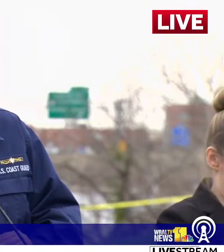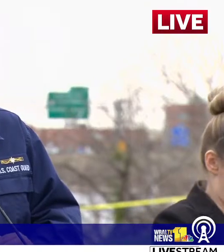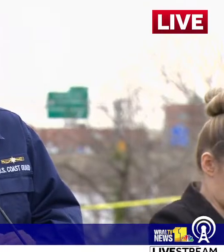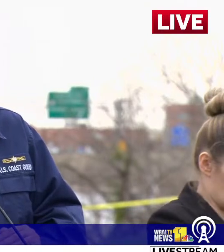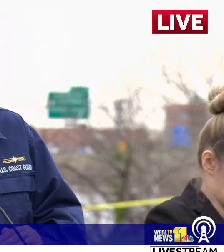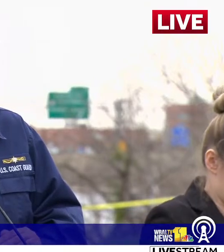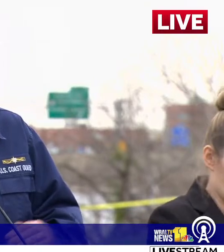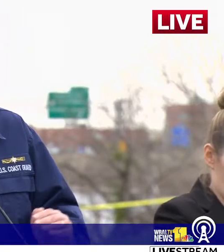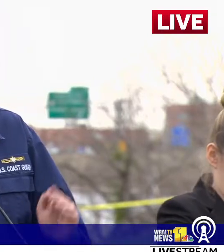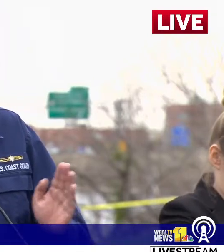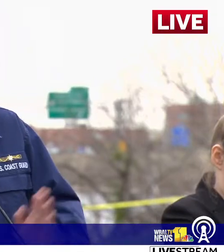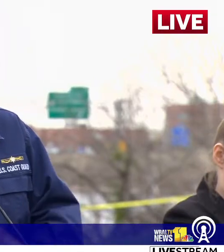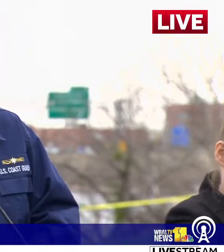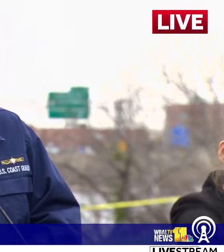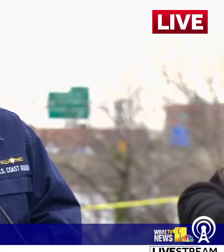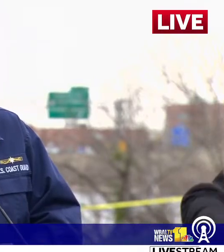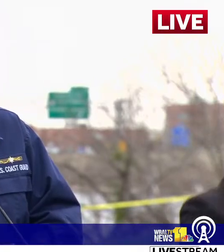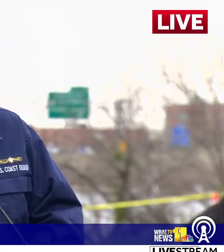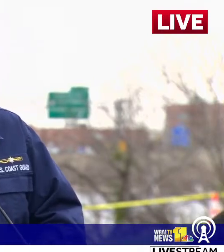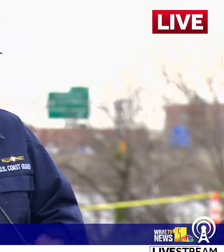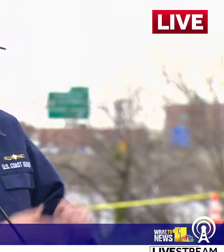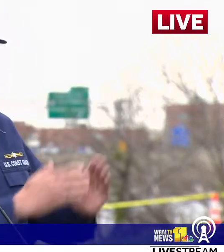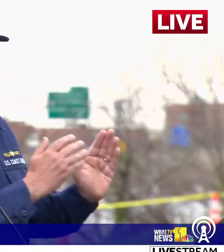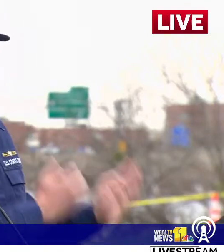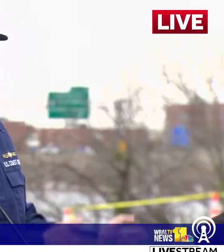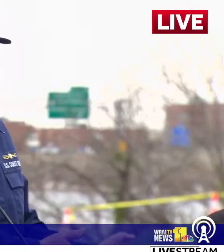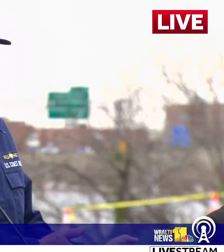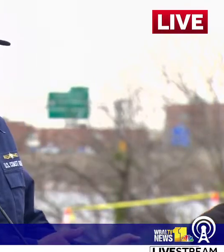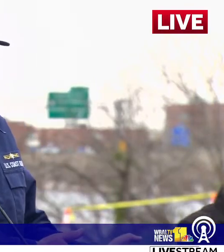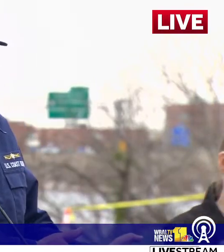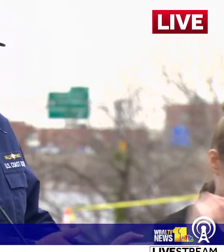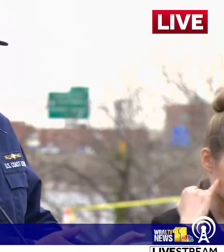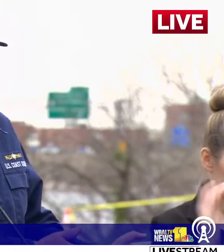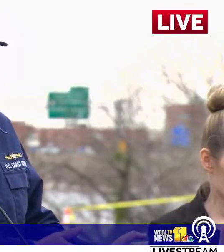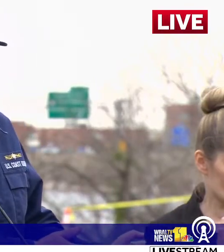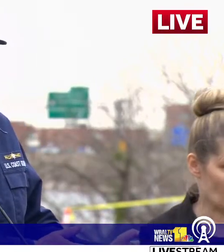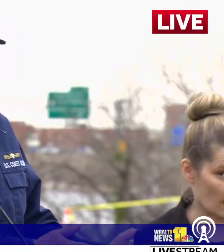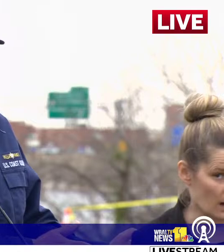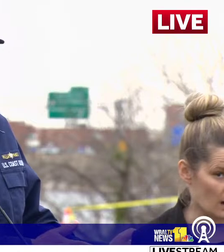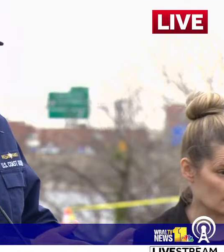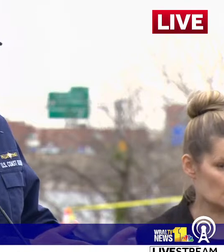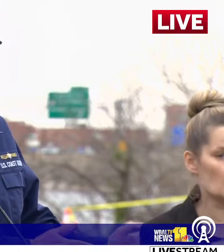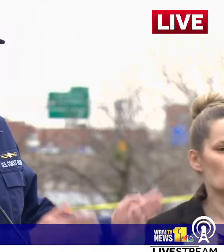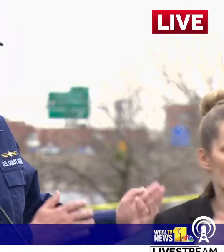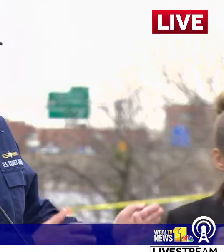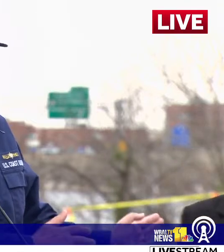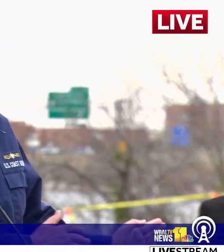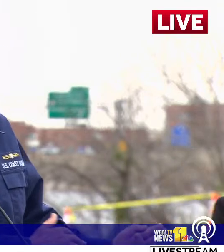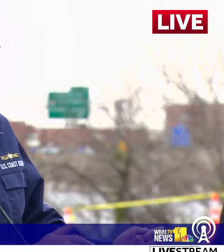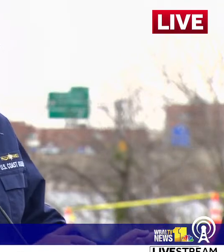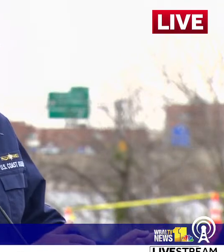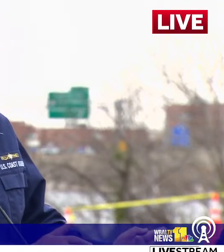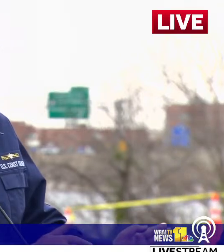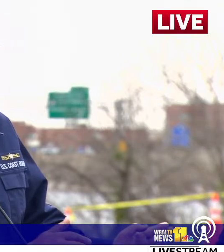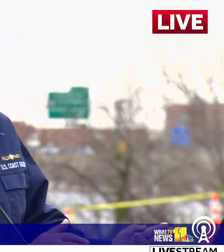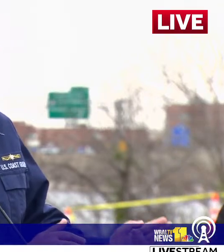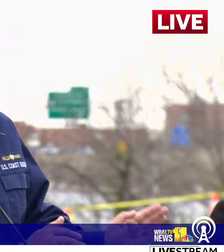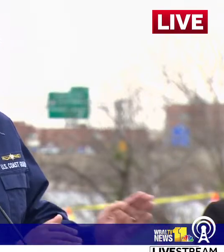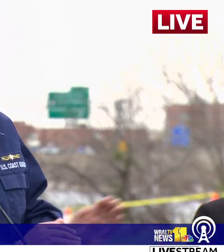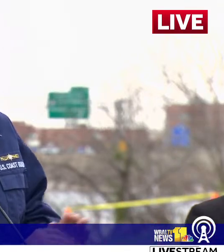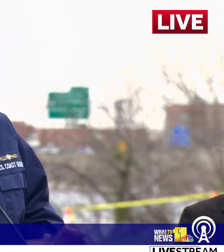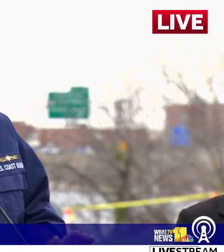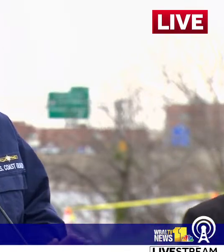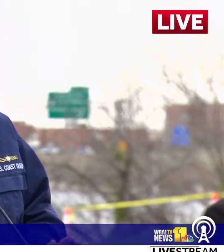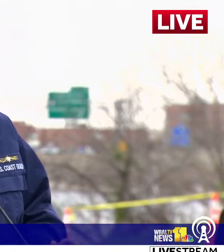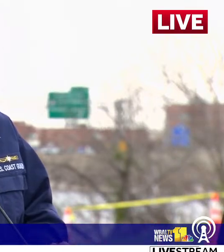is available first, then we would do that first as we continue to work on the other. But it's not a delay to the deep draft channel at